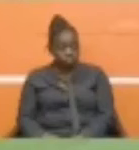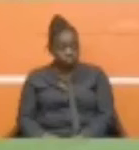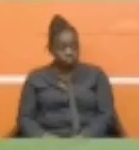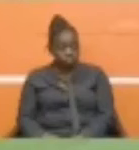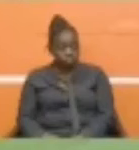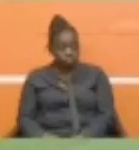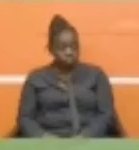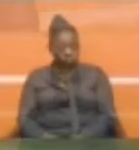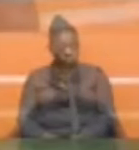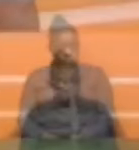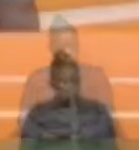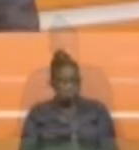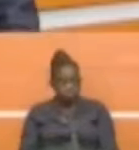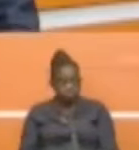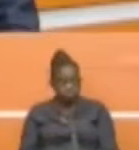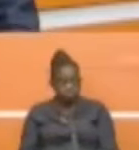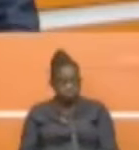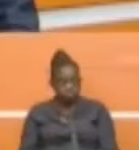Predatory instinct.